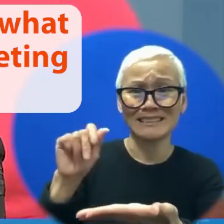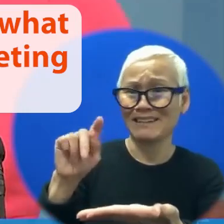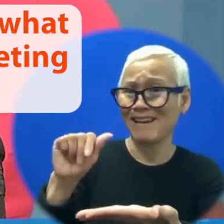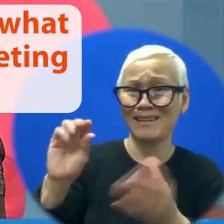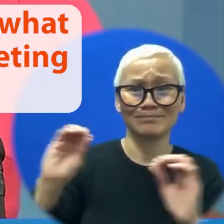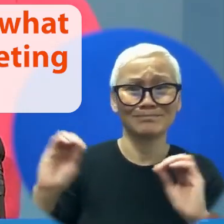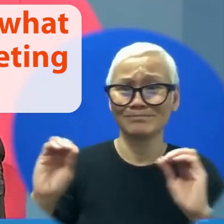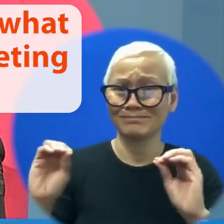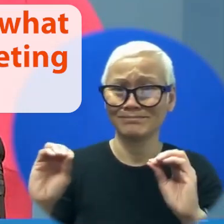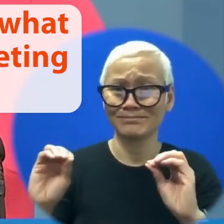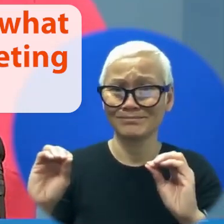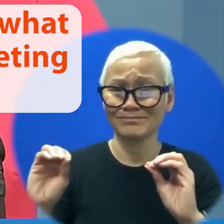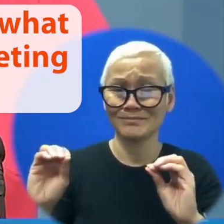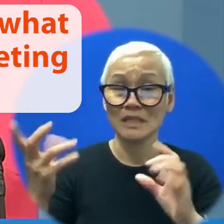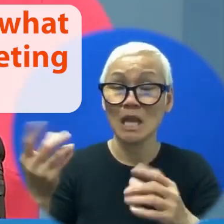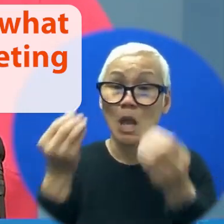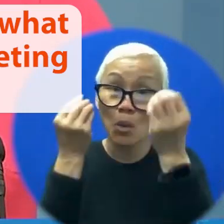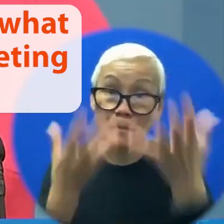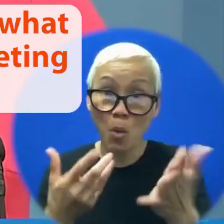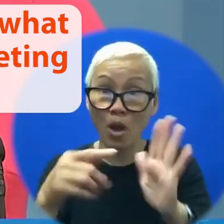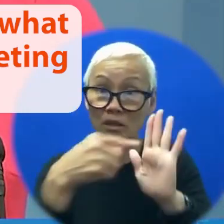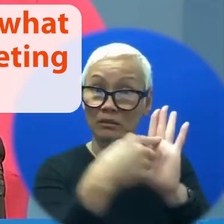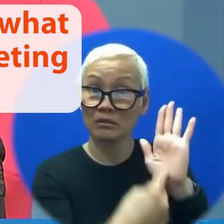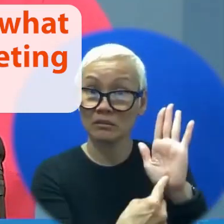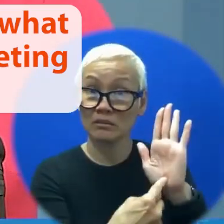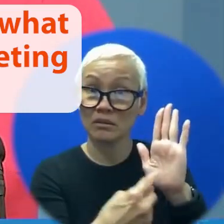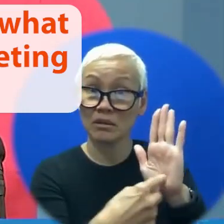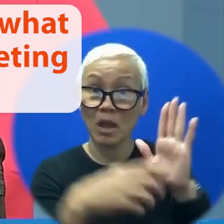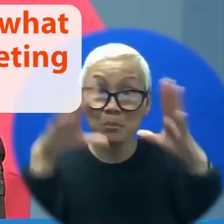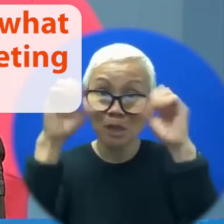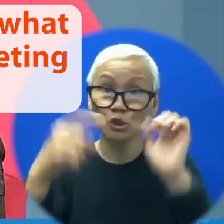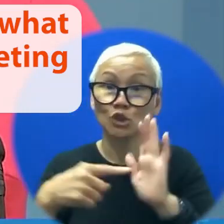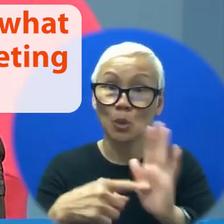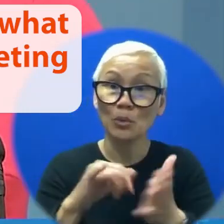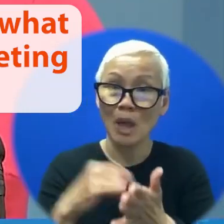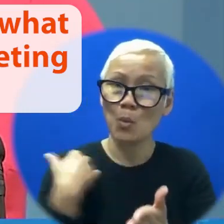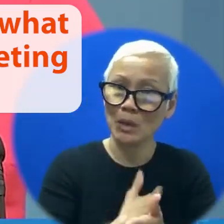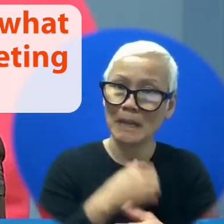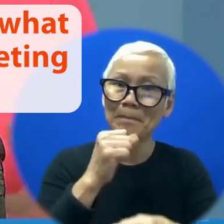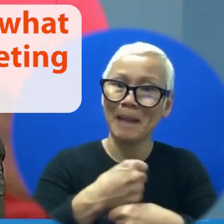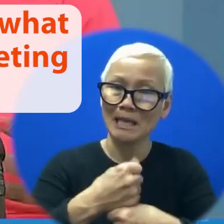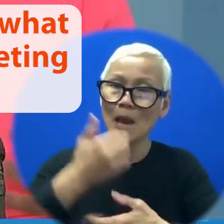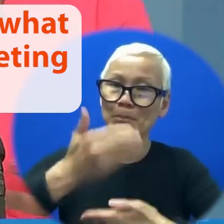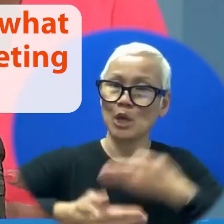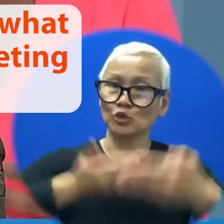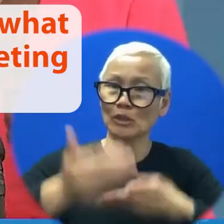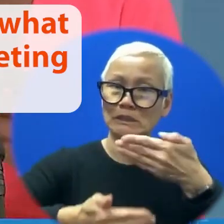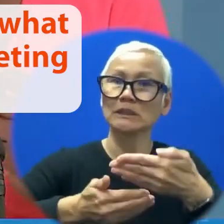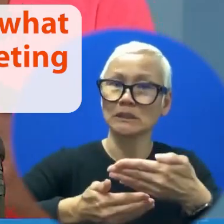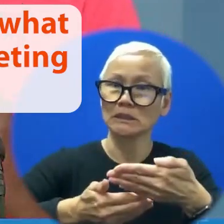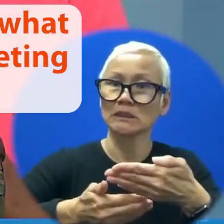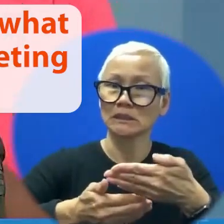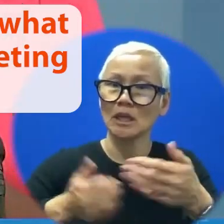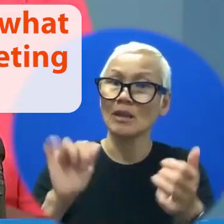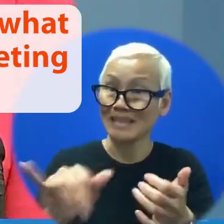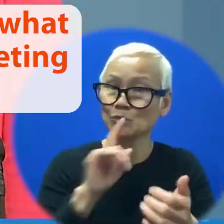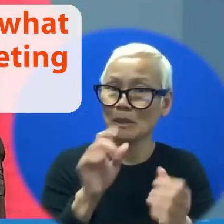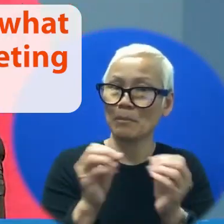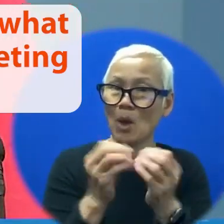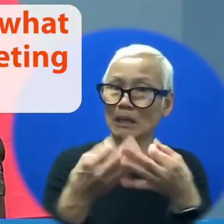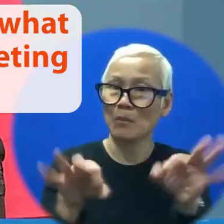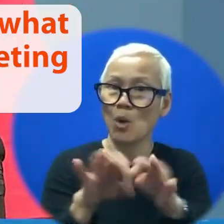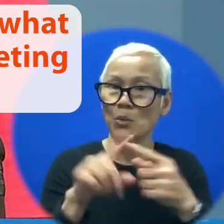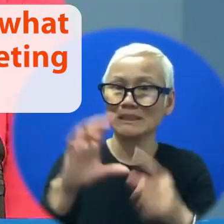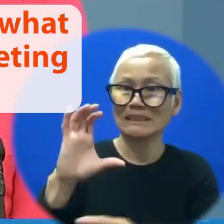As you know, the report, the way that we saw it, and as the president says, it shows that we are making progress, which is important as we talk